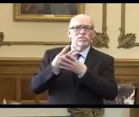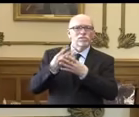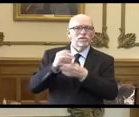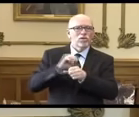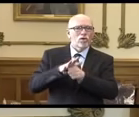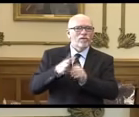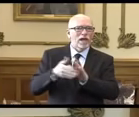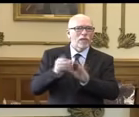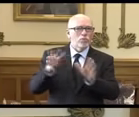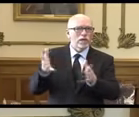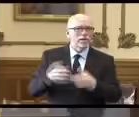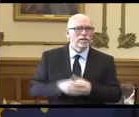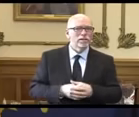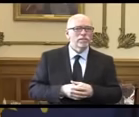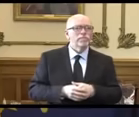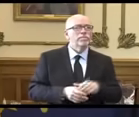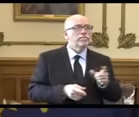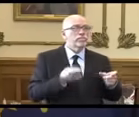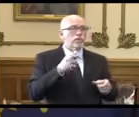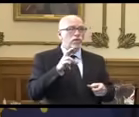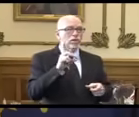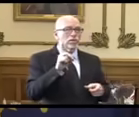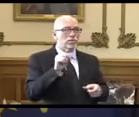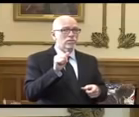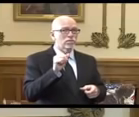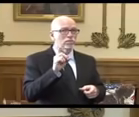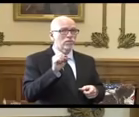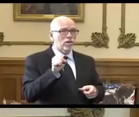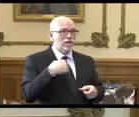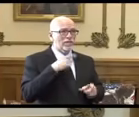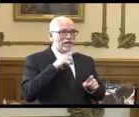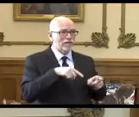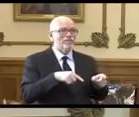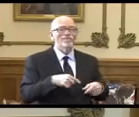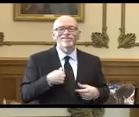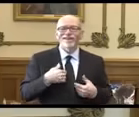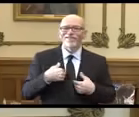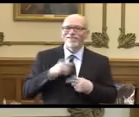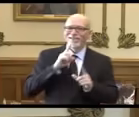COVID-19 outbreak? I think Dr. Doss, you've got an answer for him. I do.